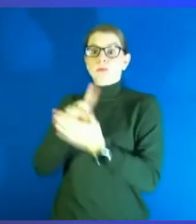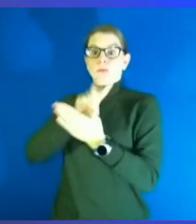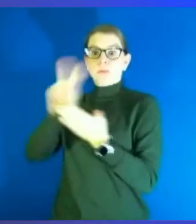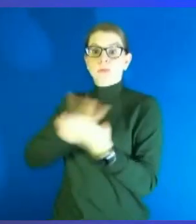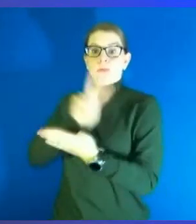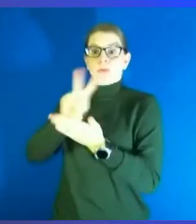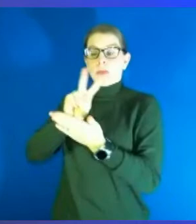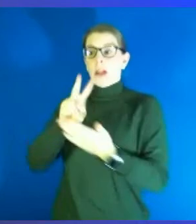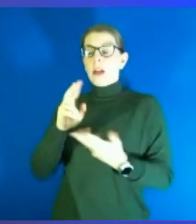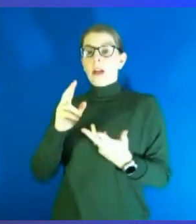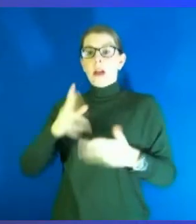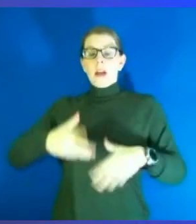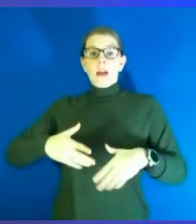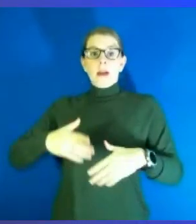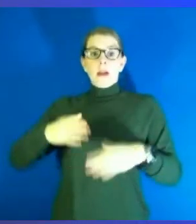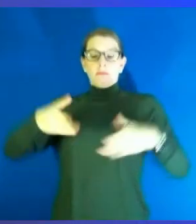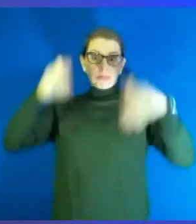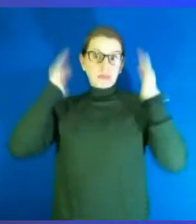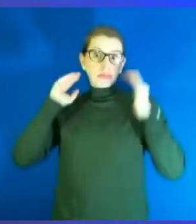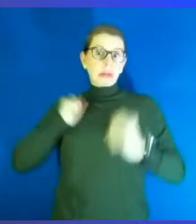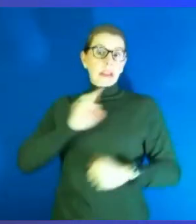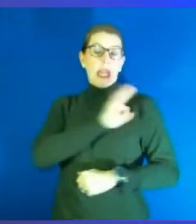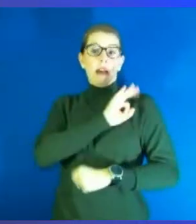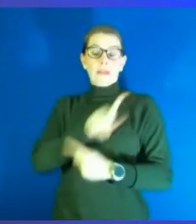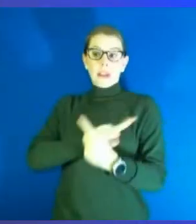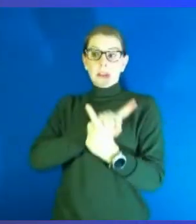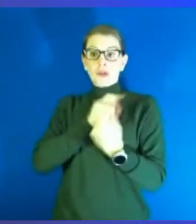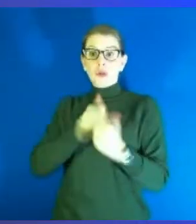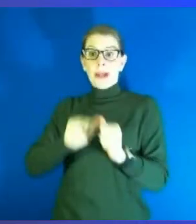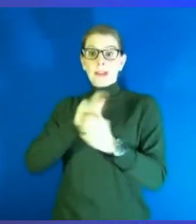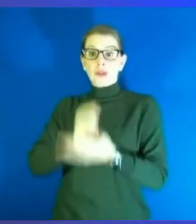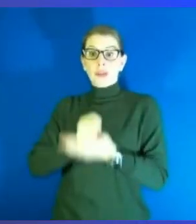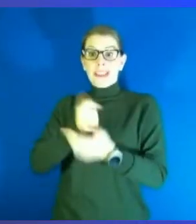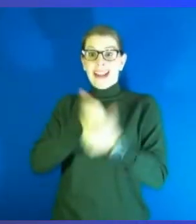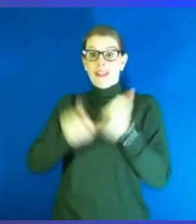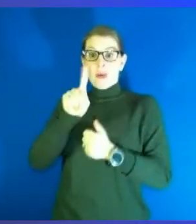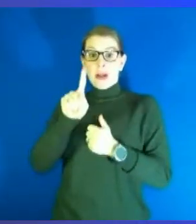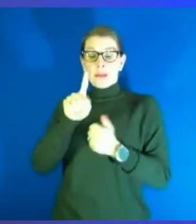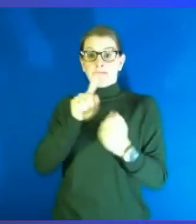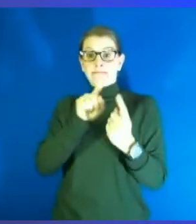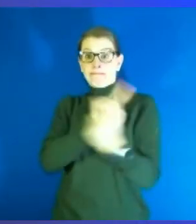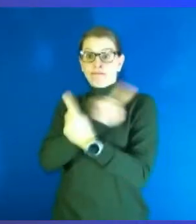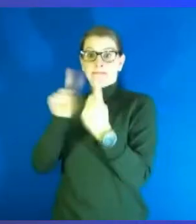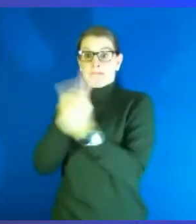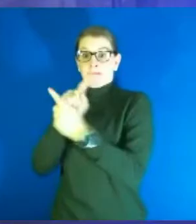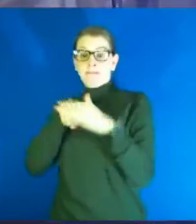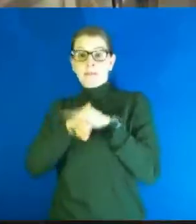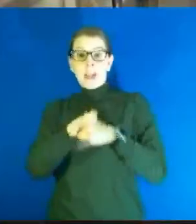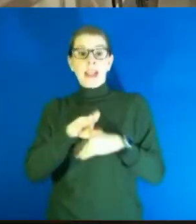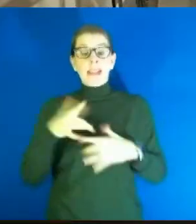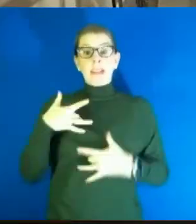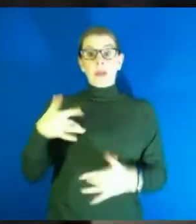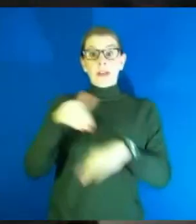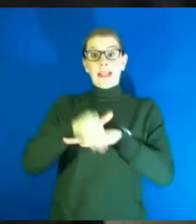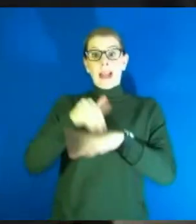try to treat everyone who shows up at their doors. Here is a look at a typical night inside the ER.